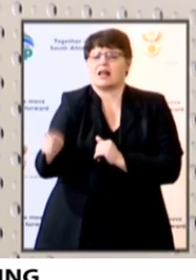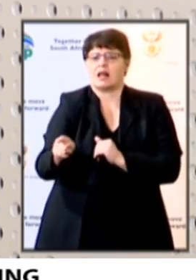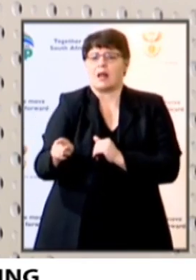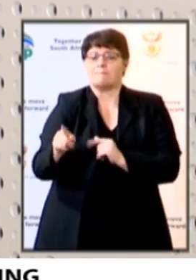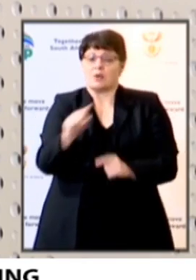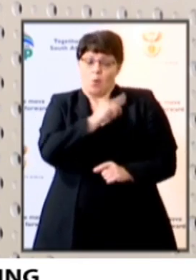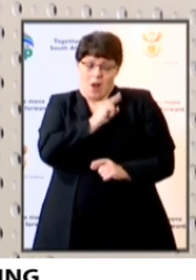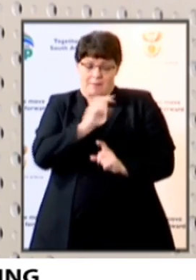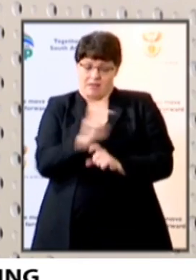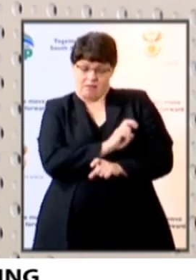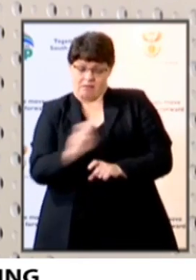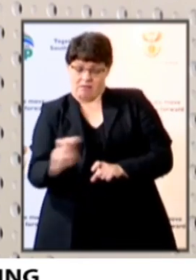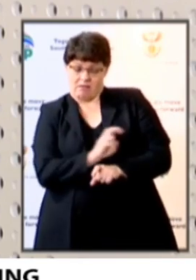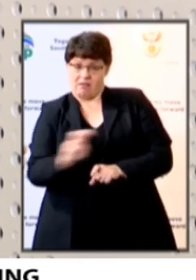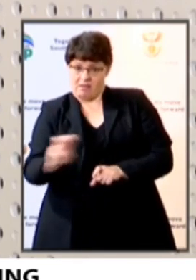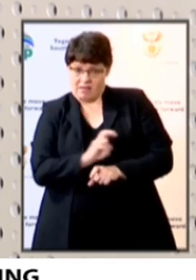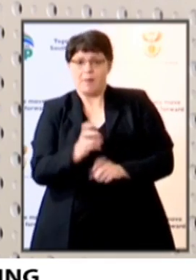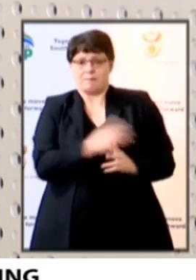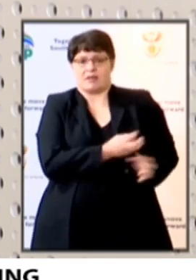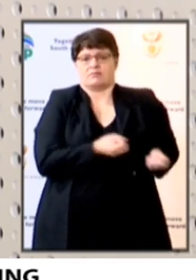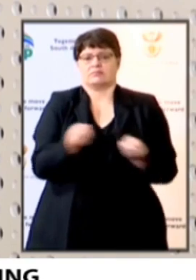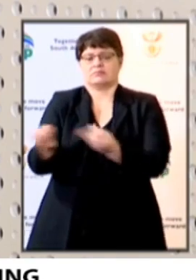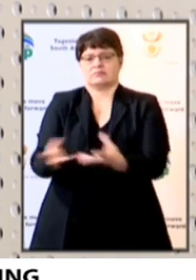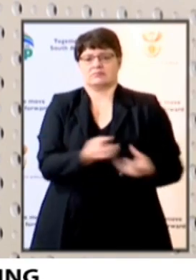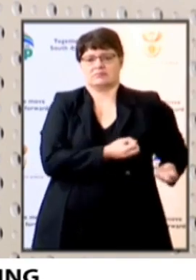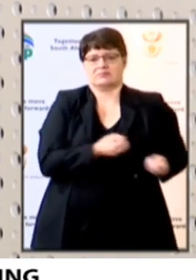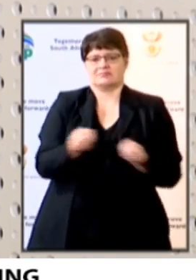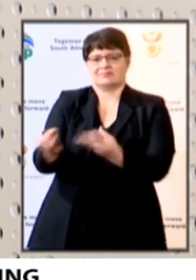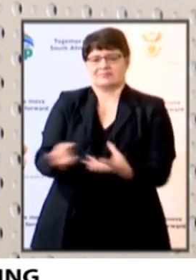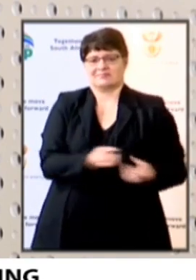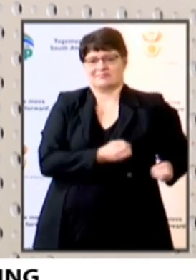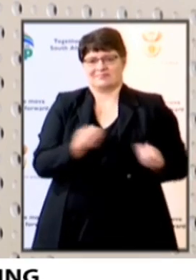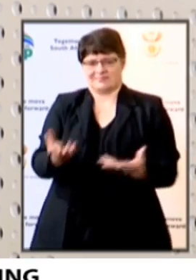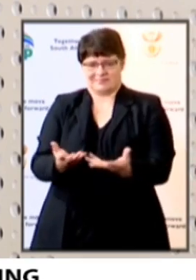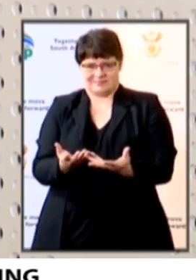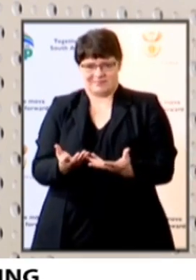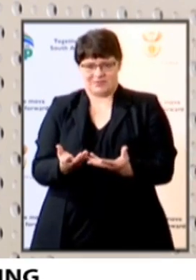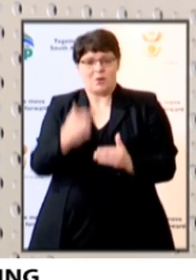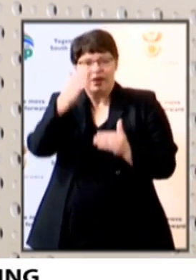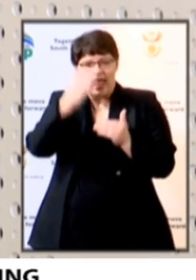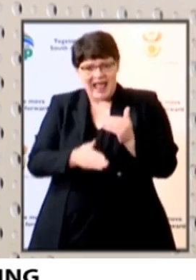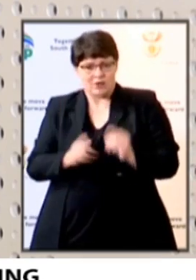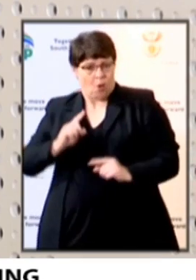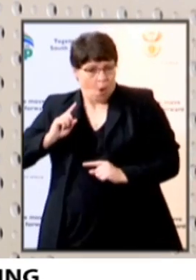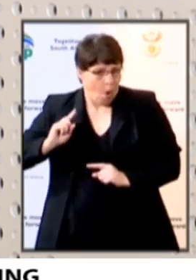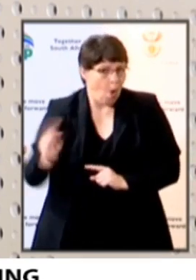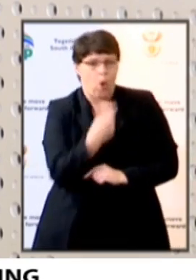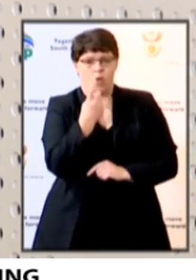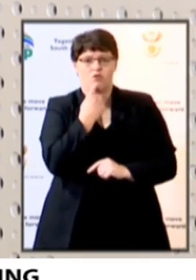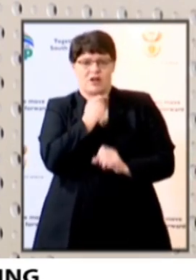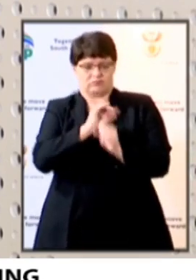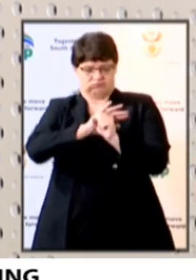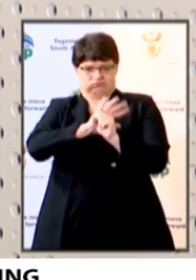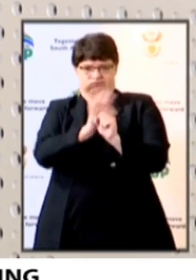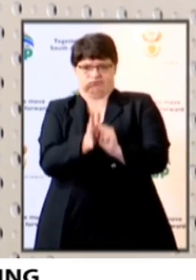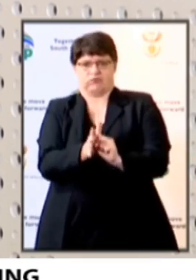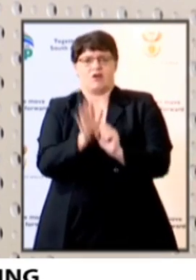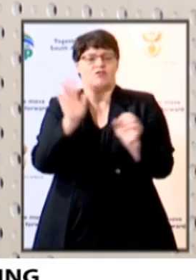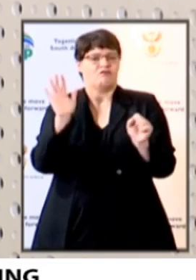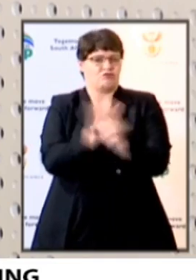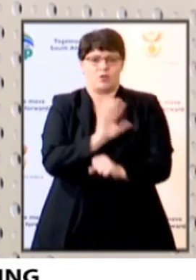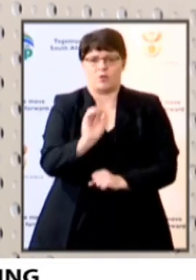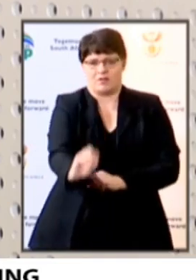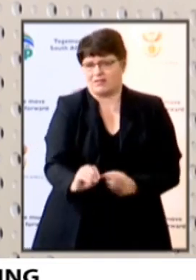if we keep moving interprovincially, we may end up with the whole country being red. And that's not what we